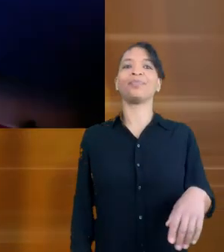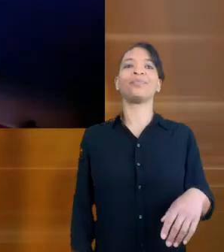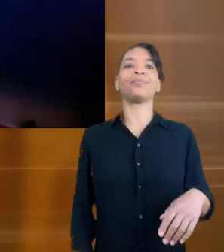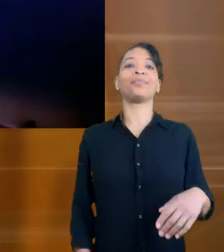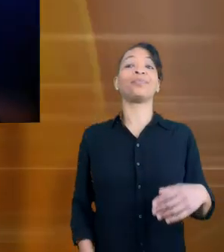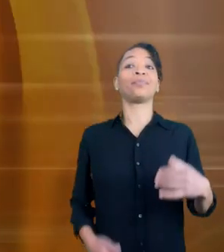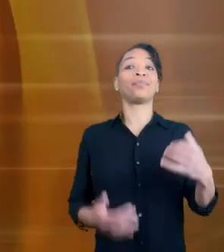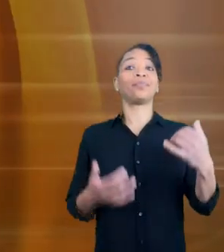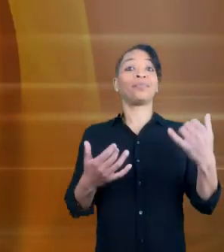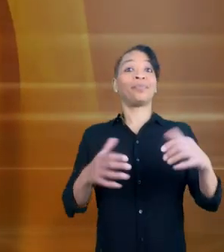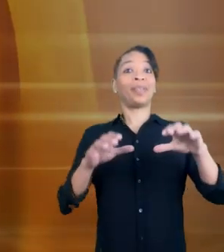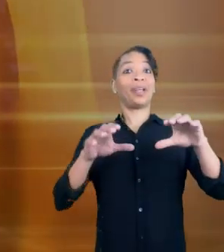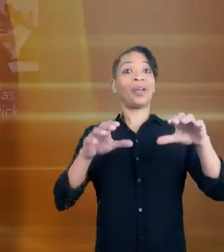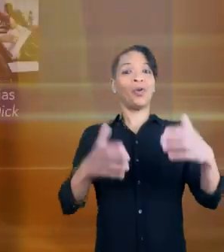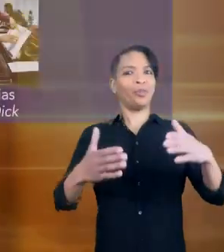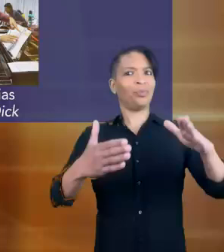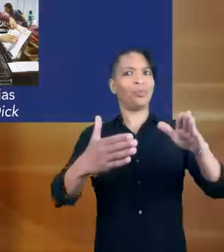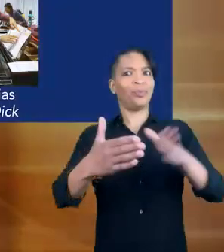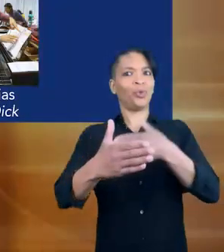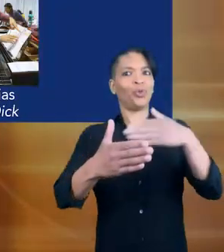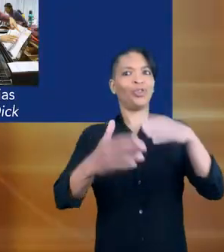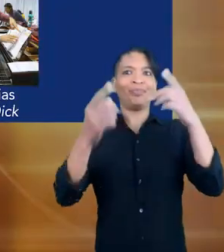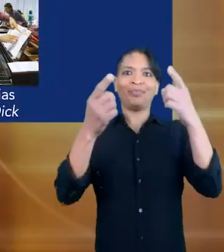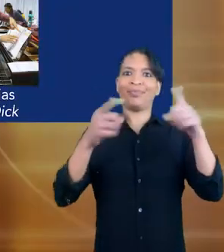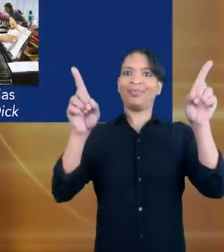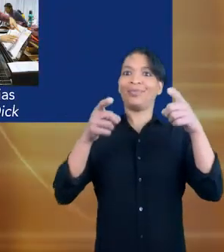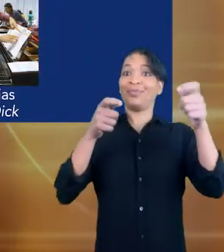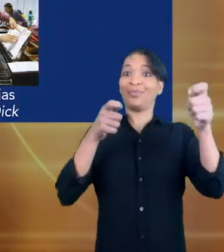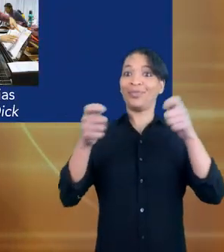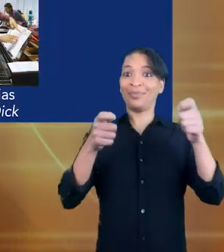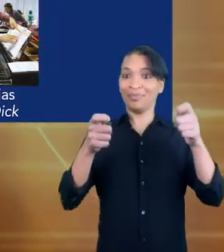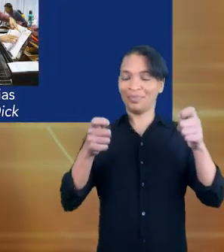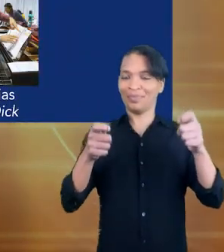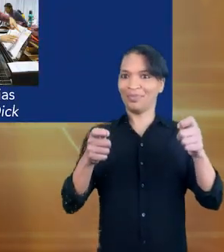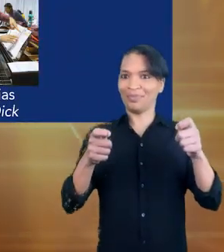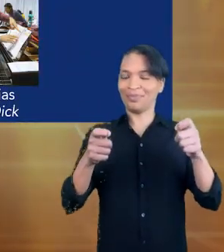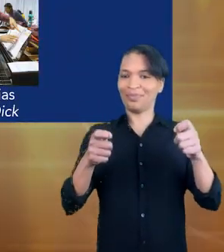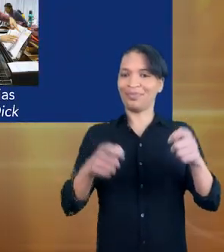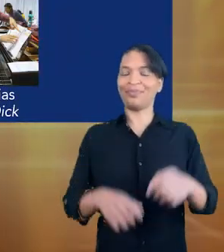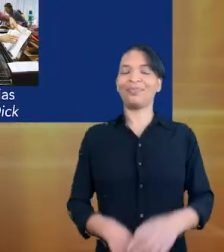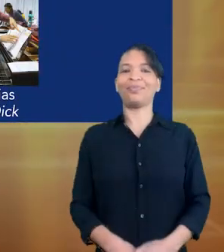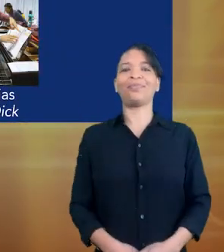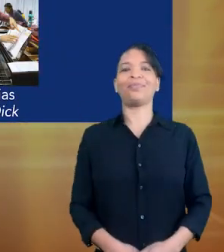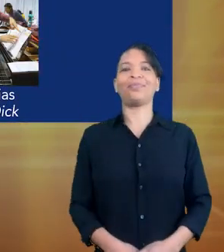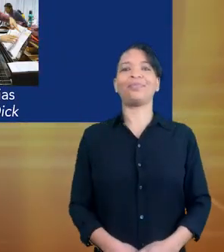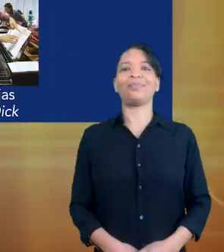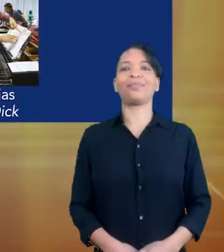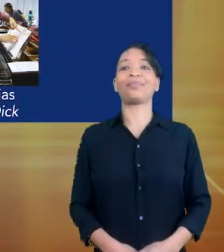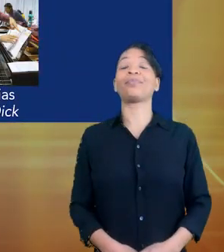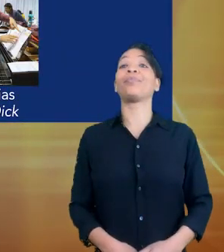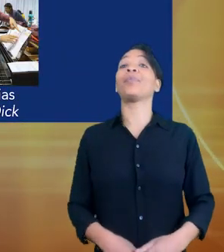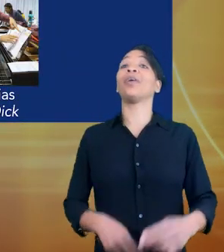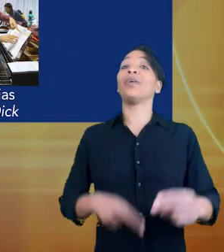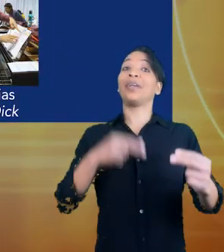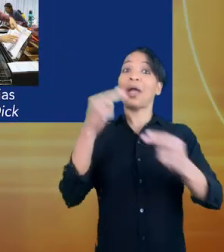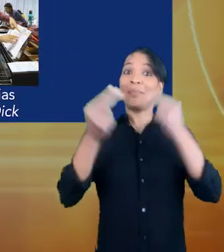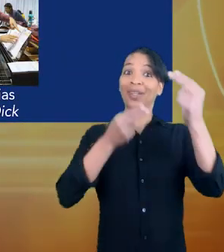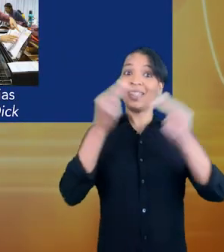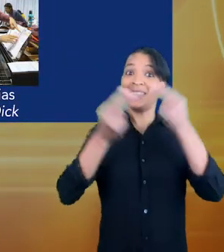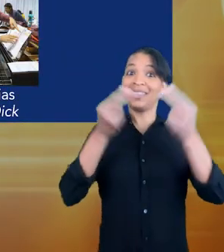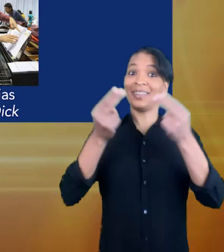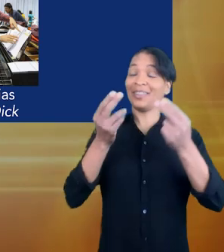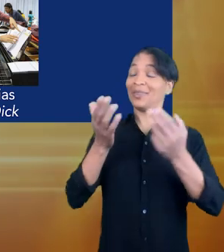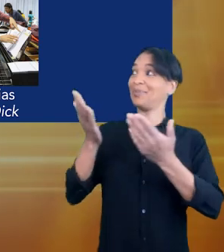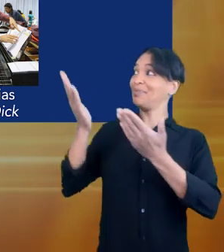The nominees are Catherine Stornetta, Parade, Moonbox Productions; David Freeman